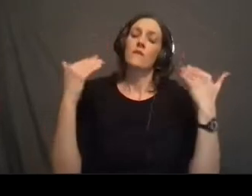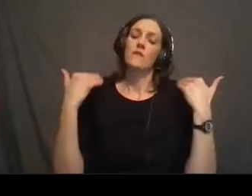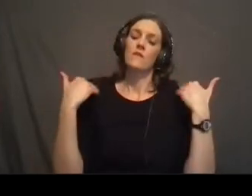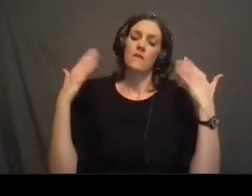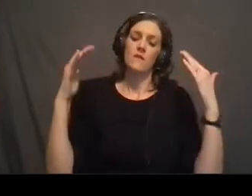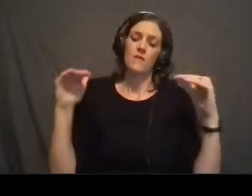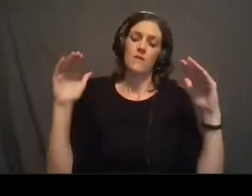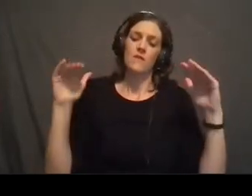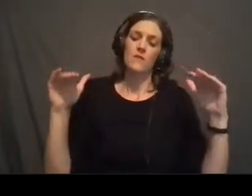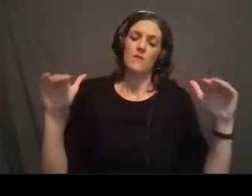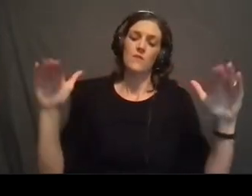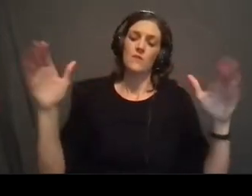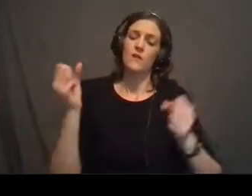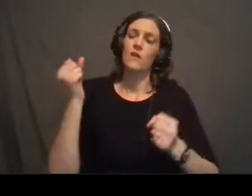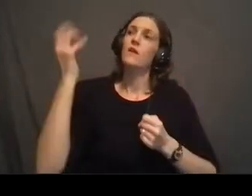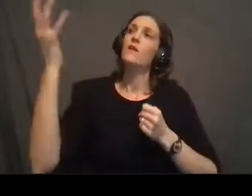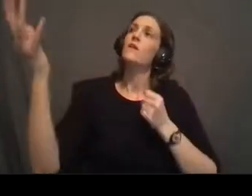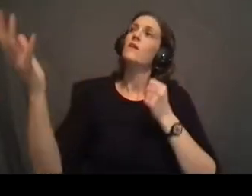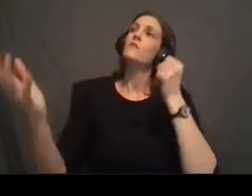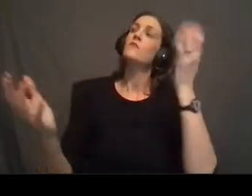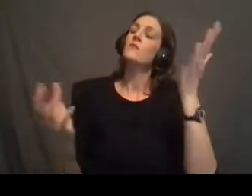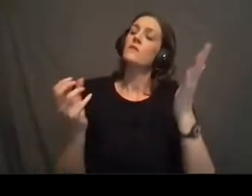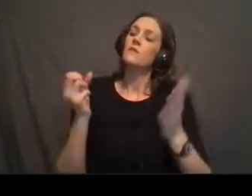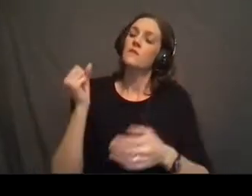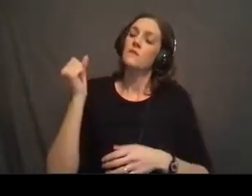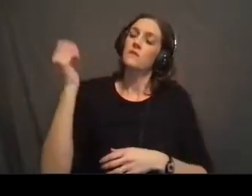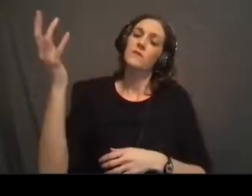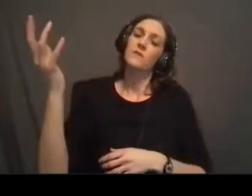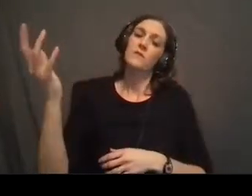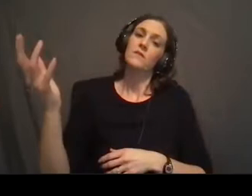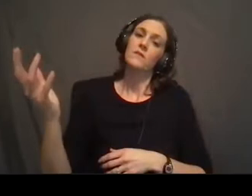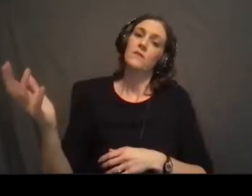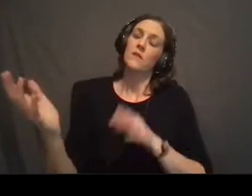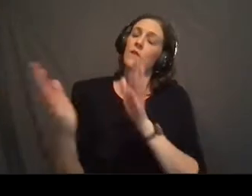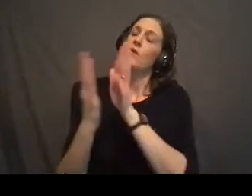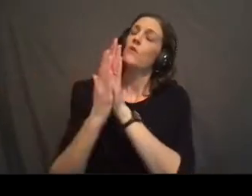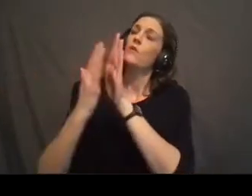Hark, the herald angels sing,